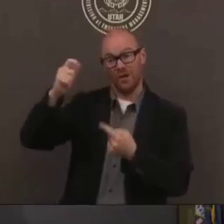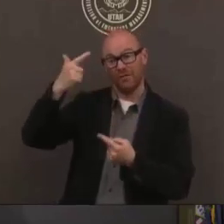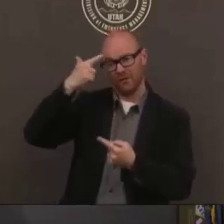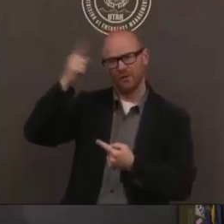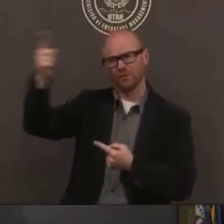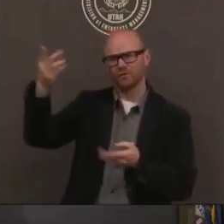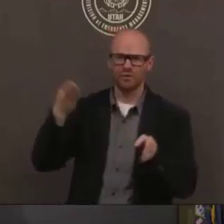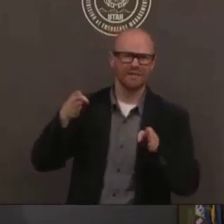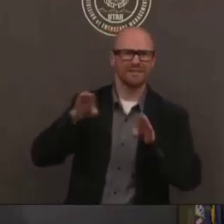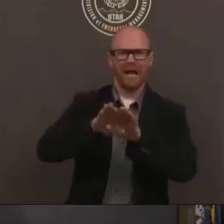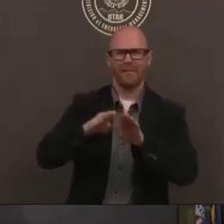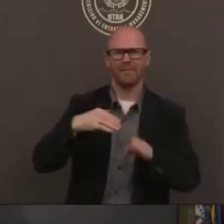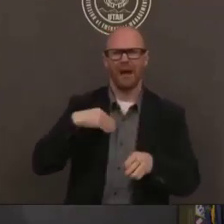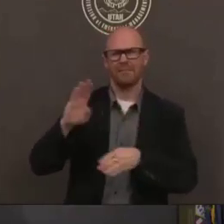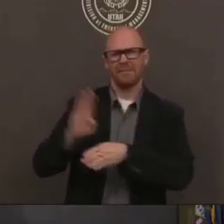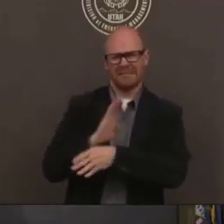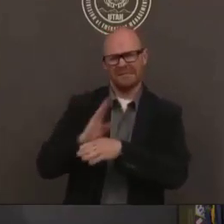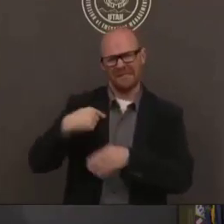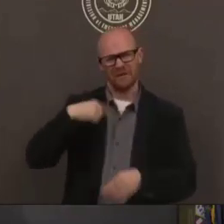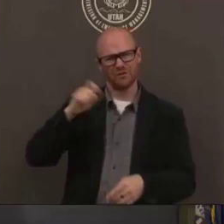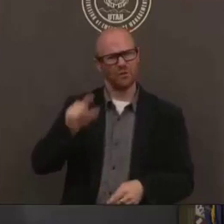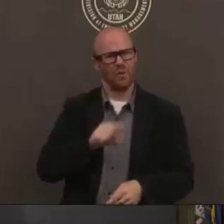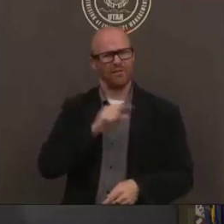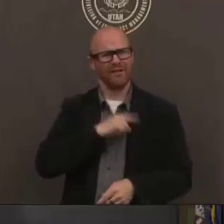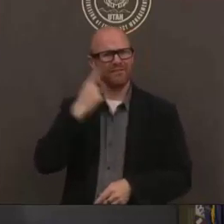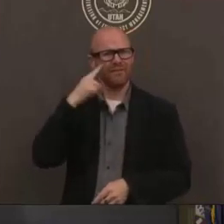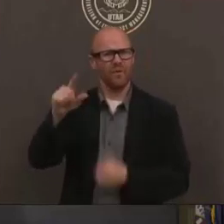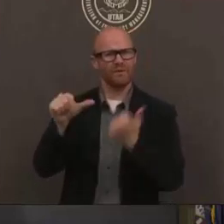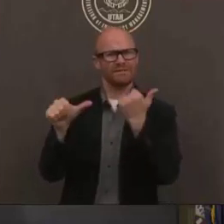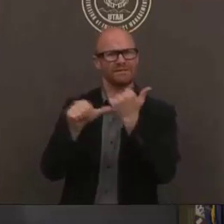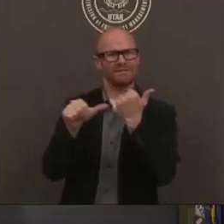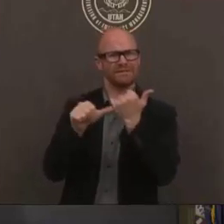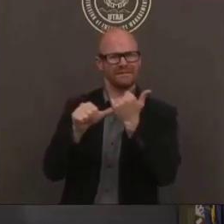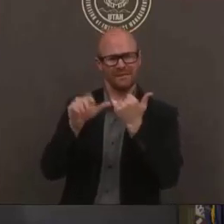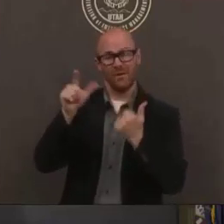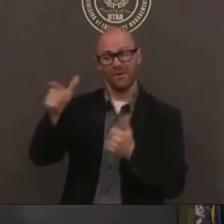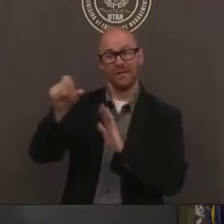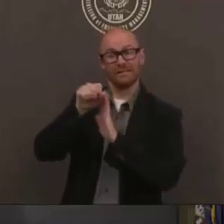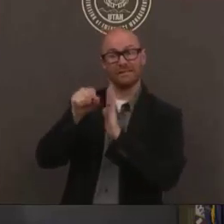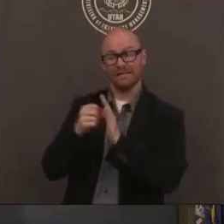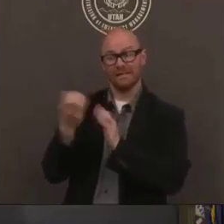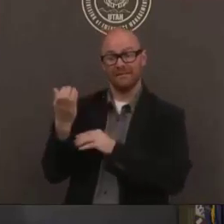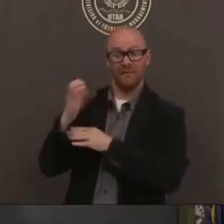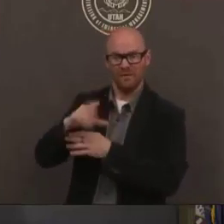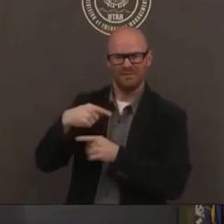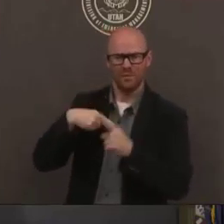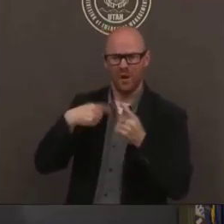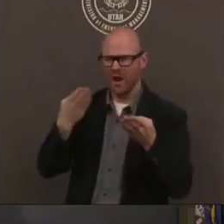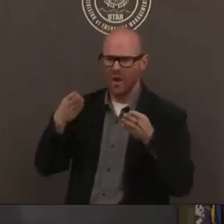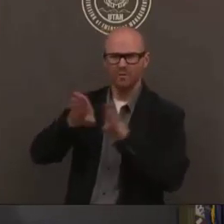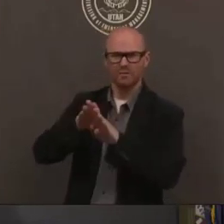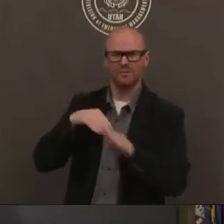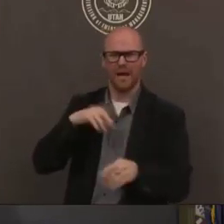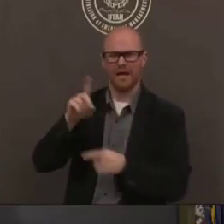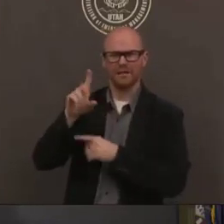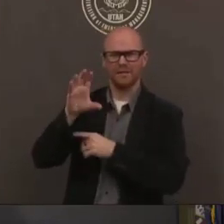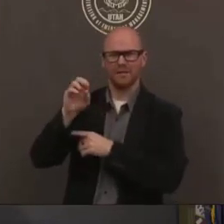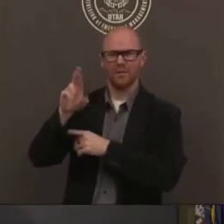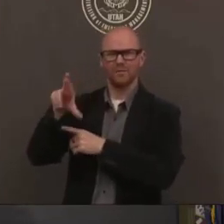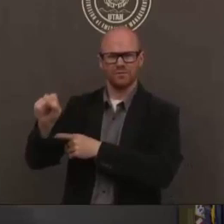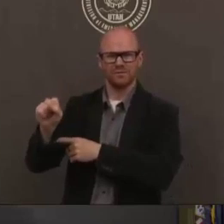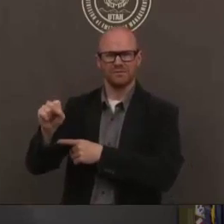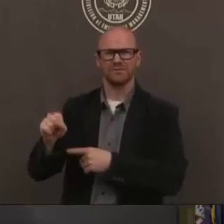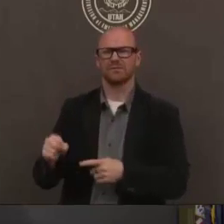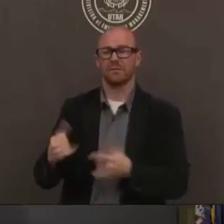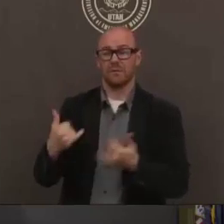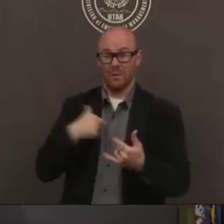business down. That should qualify us for assistance. If the state is going to force me to close my doors, then I think the state should pay my bills. Right now, we don't have